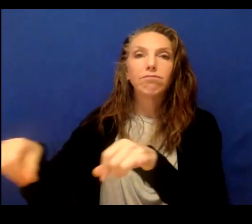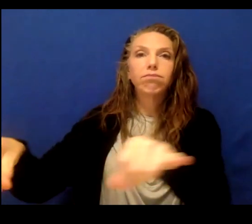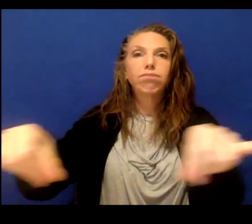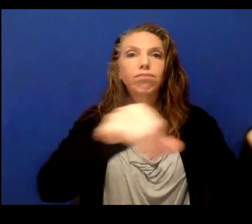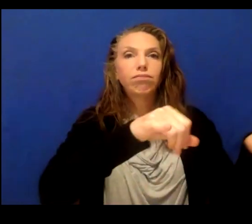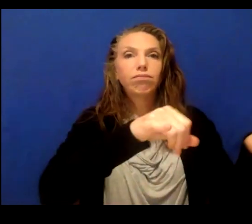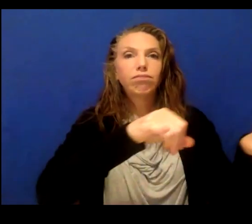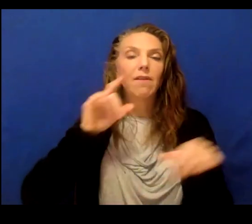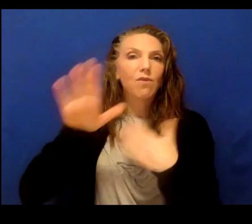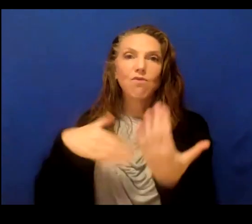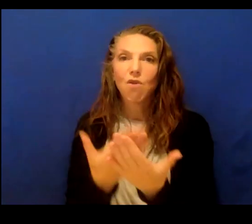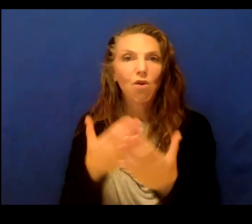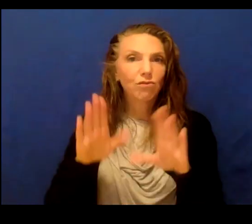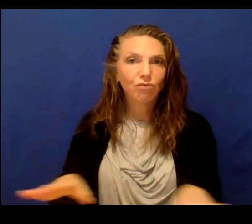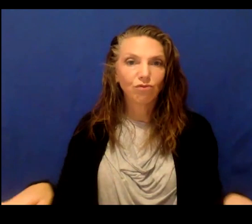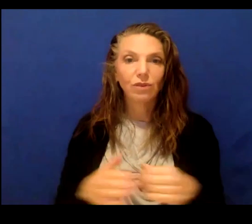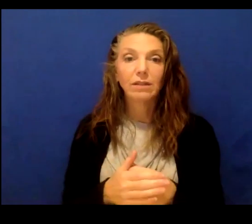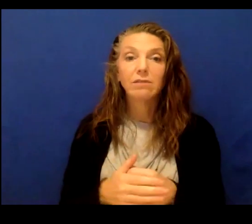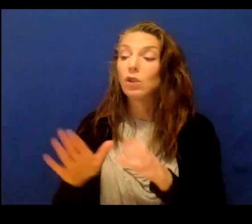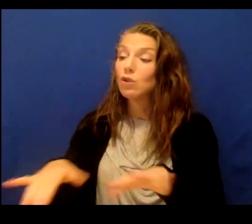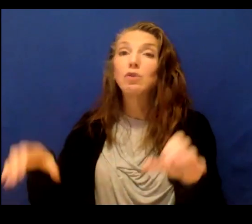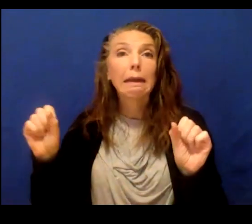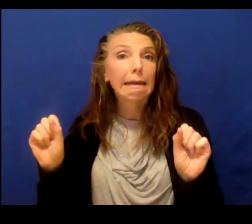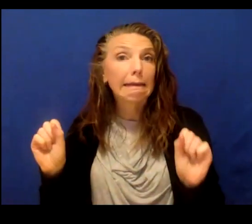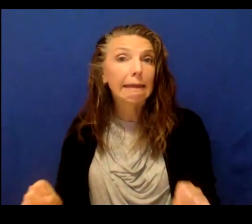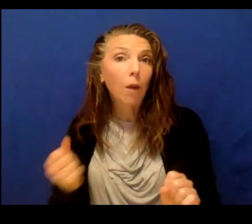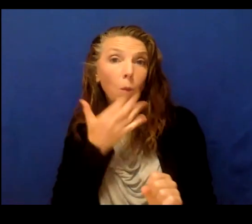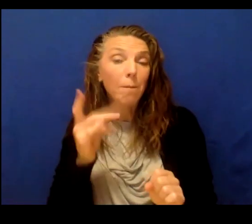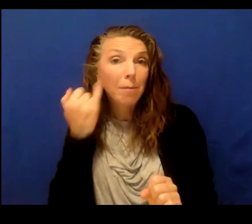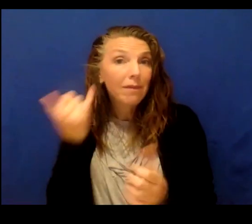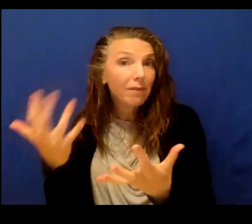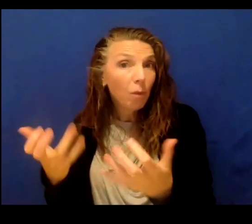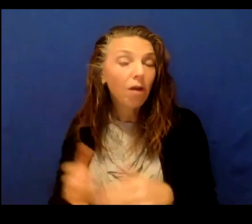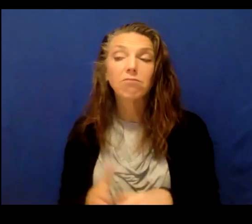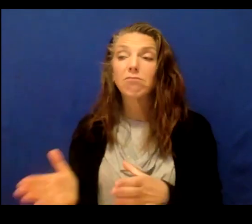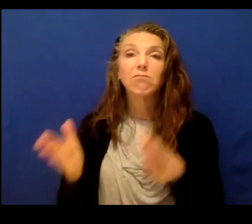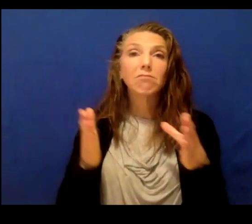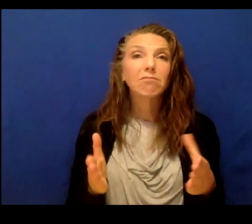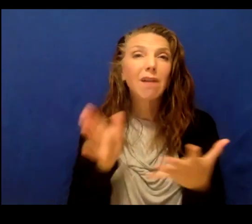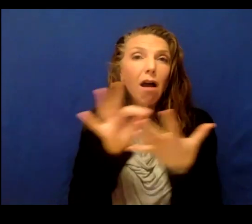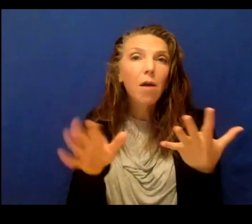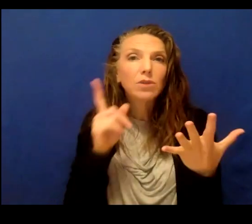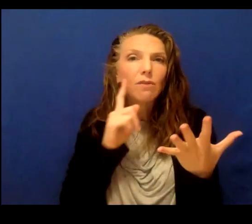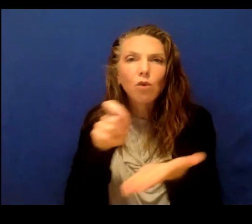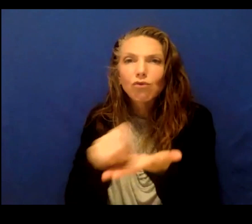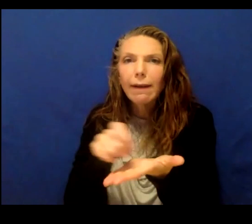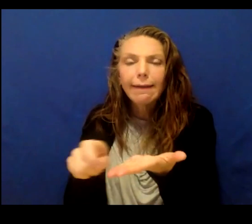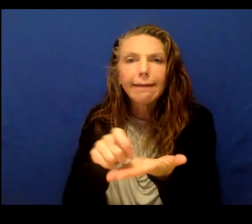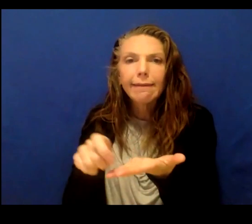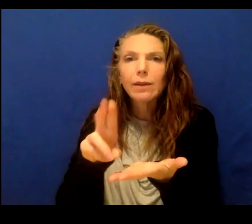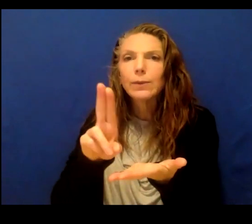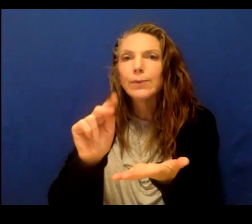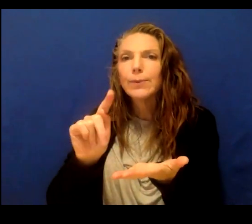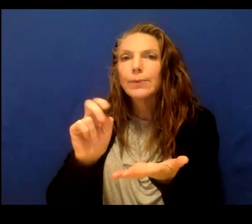routine. So all of the children have the choice to warm up their hands if they'd like. They have choice of writing utensil. And